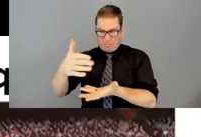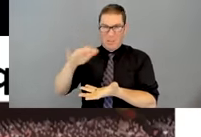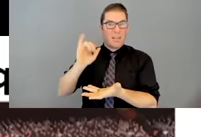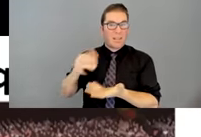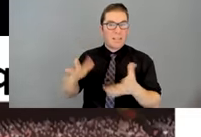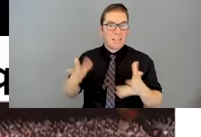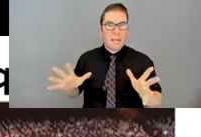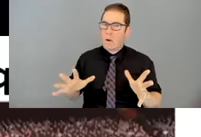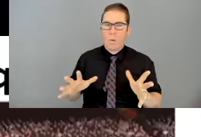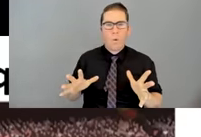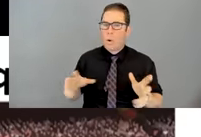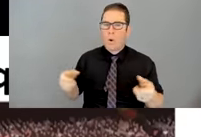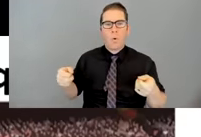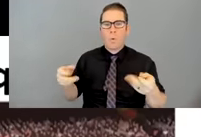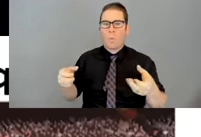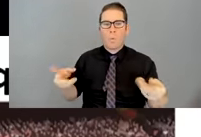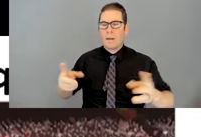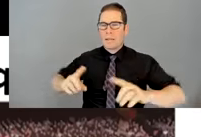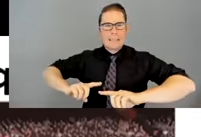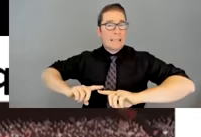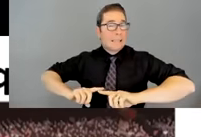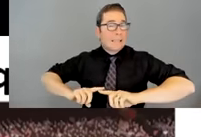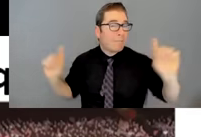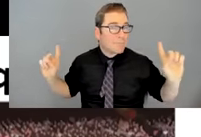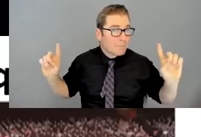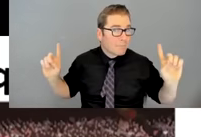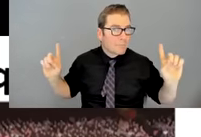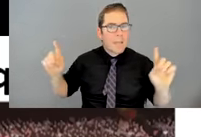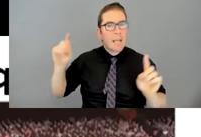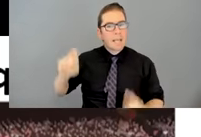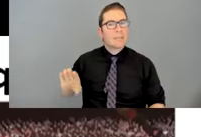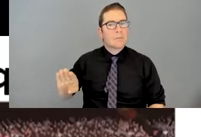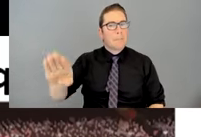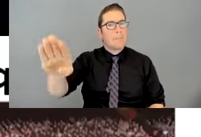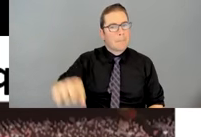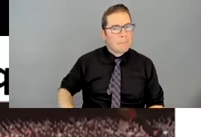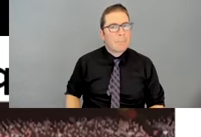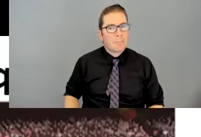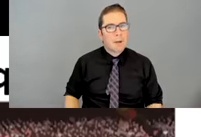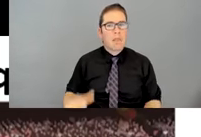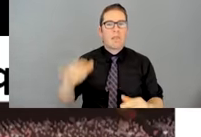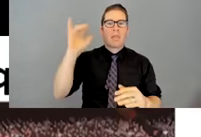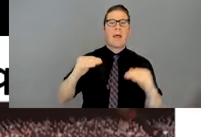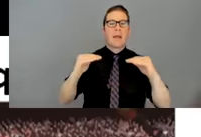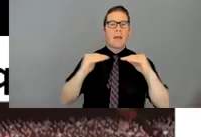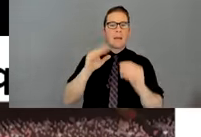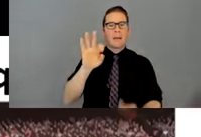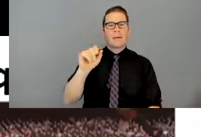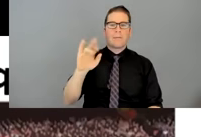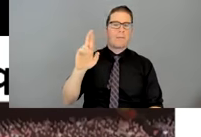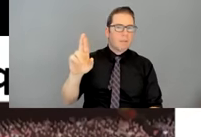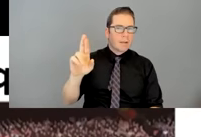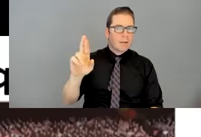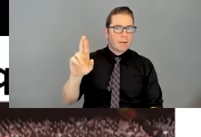The person in the wheelchair needs something completely different, needs a ramp. And that's fairness, providing support based